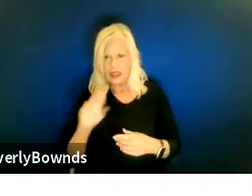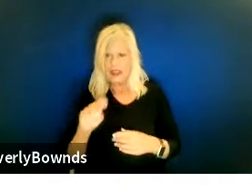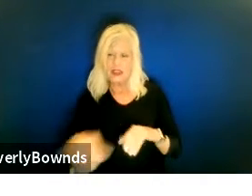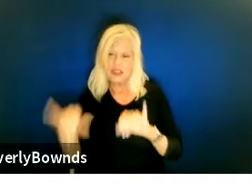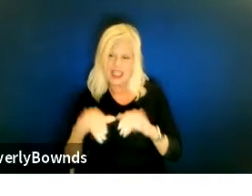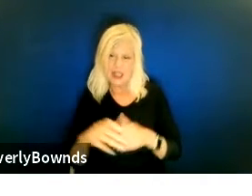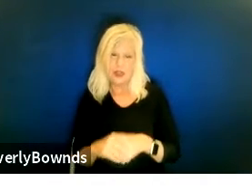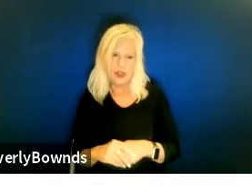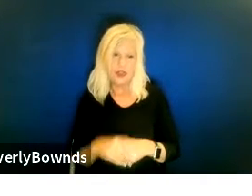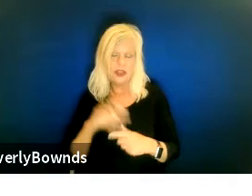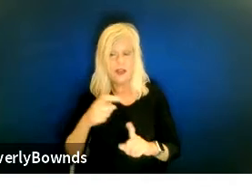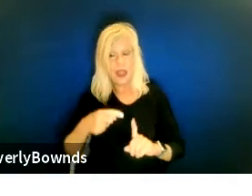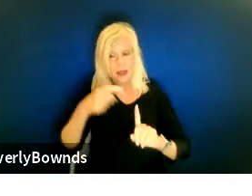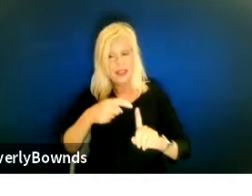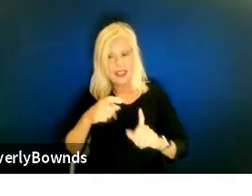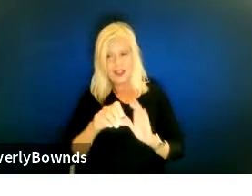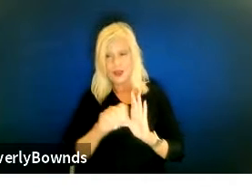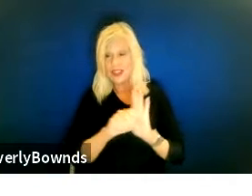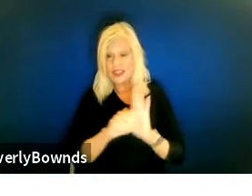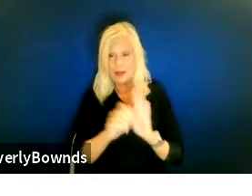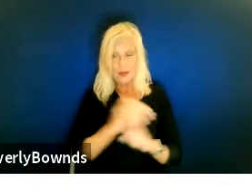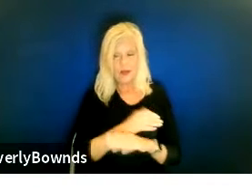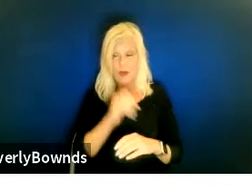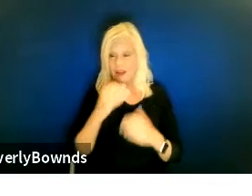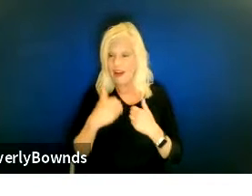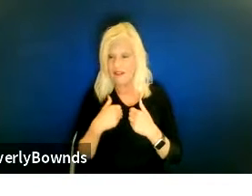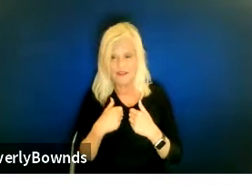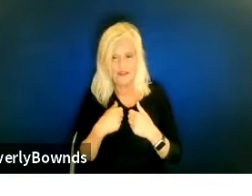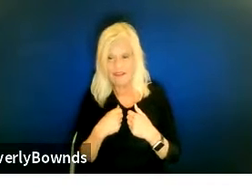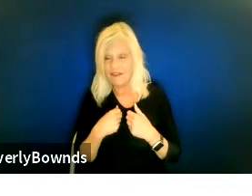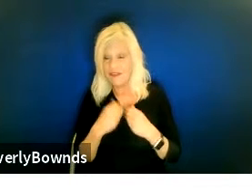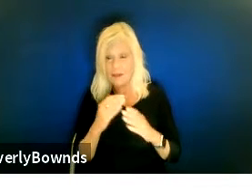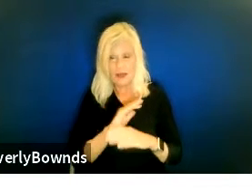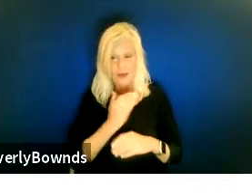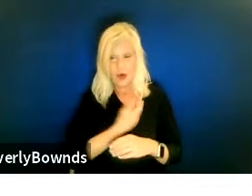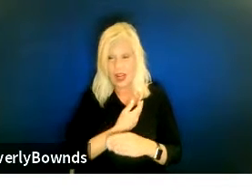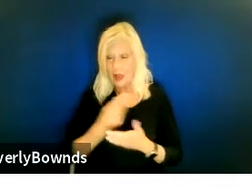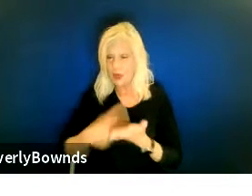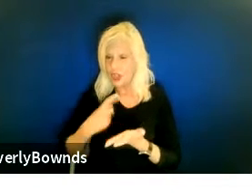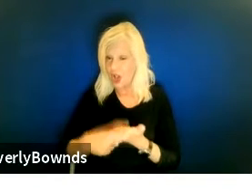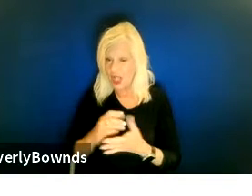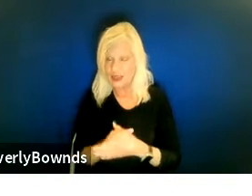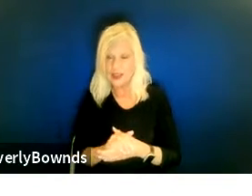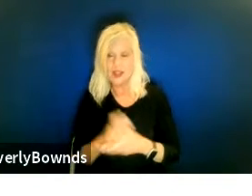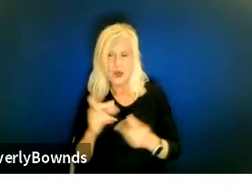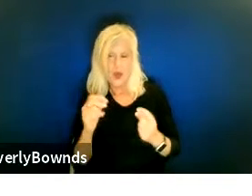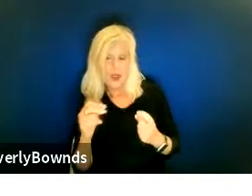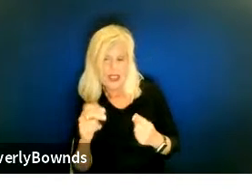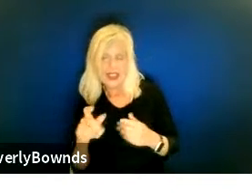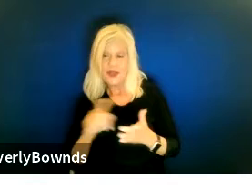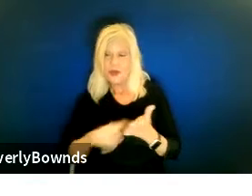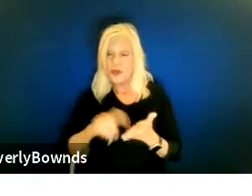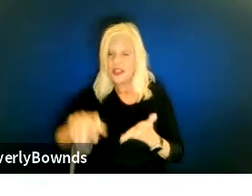Now, that particular symbol did not exist before our talks. And so what we did is a research study